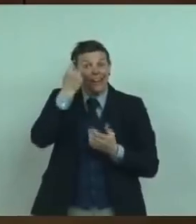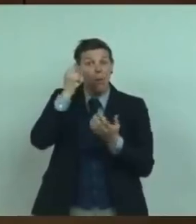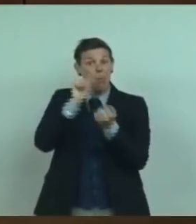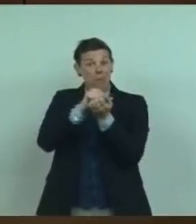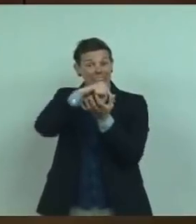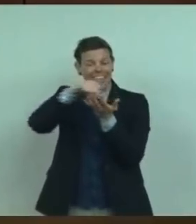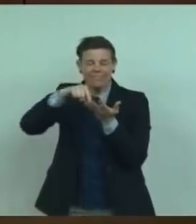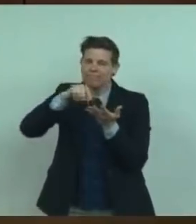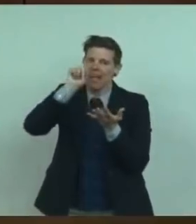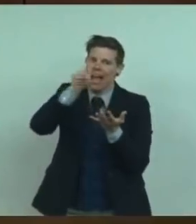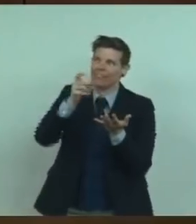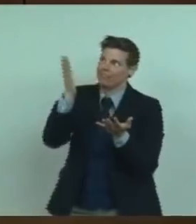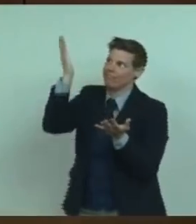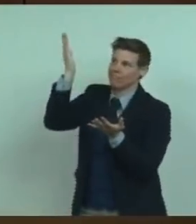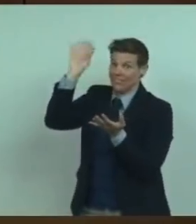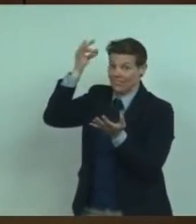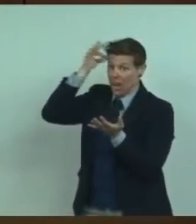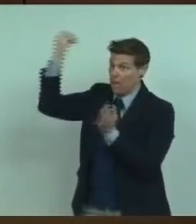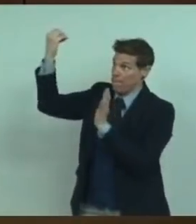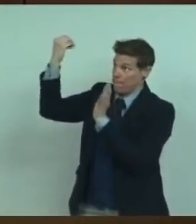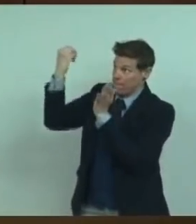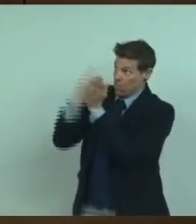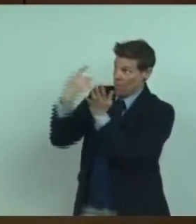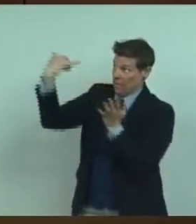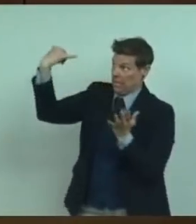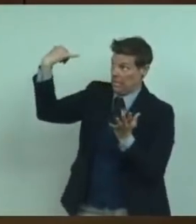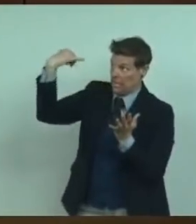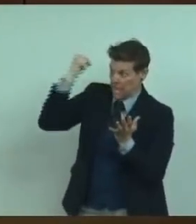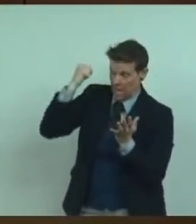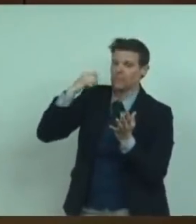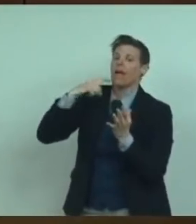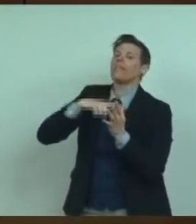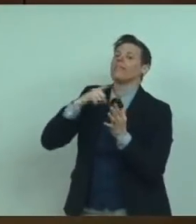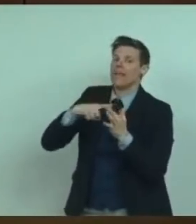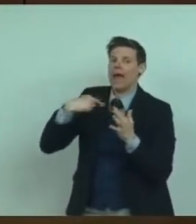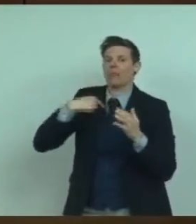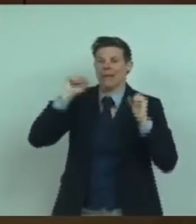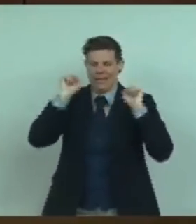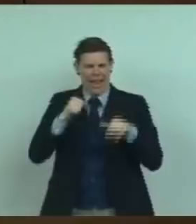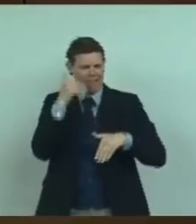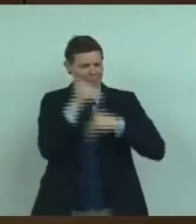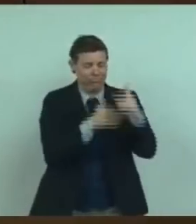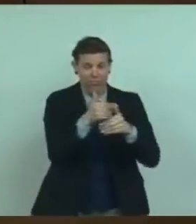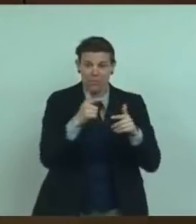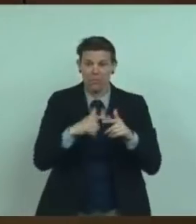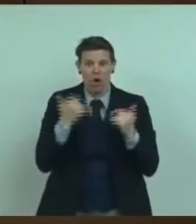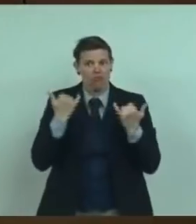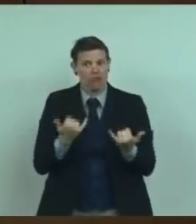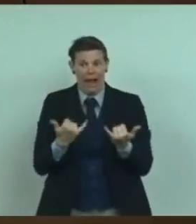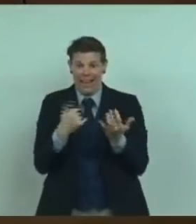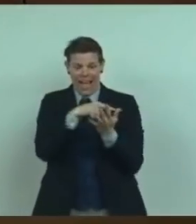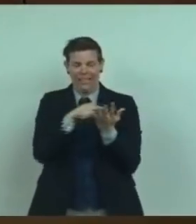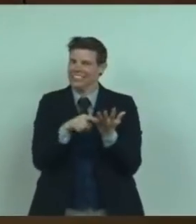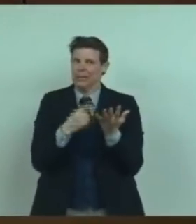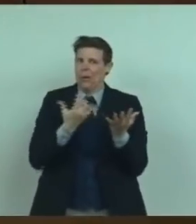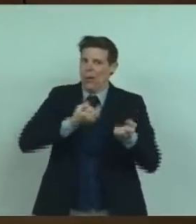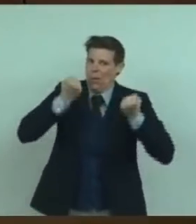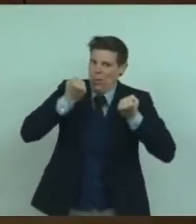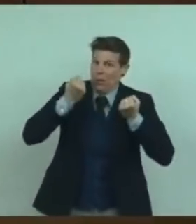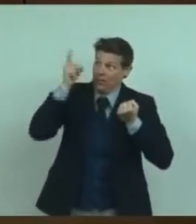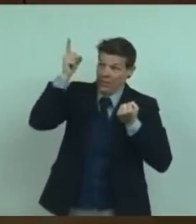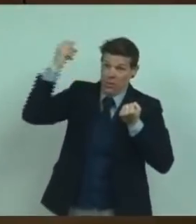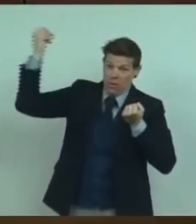to support our healthcare professionals in a meaningful way. So this is critical that we're getting these approvals, and I want to thank them for